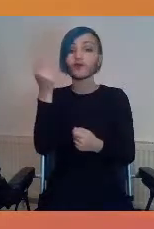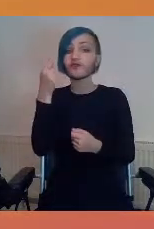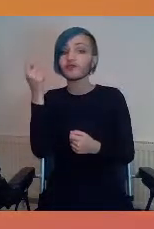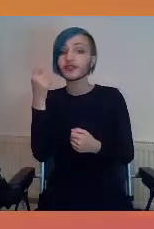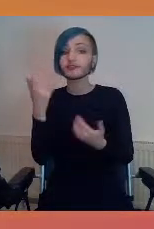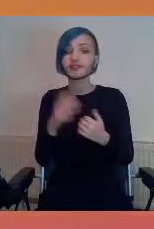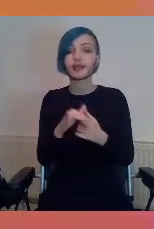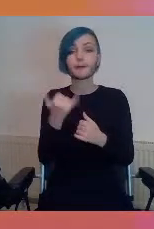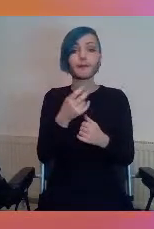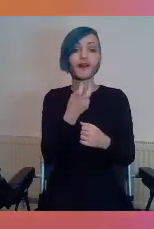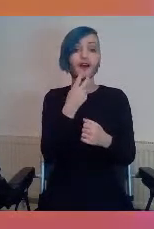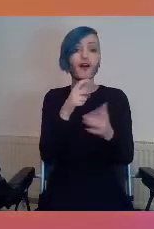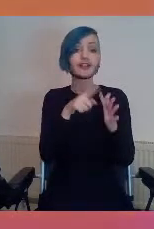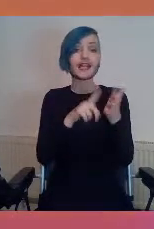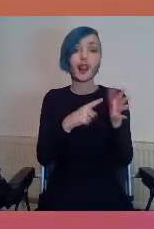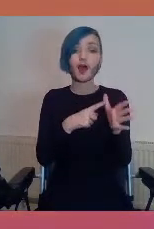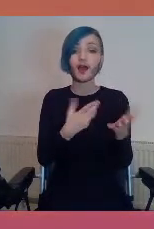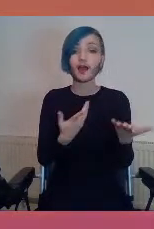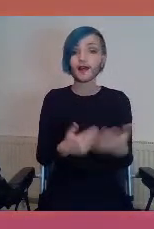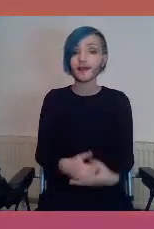Ella.